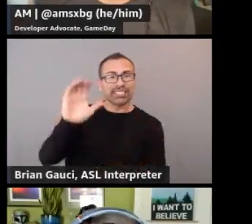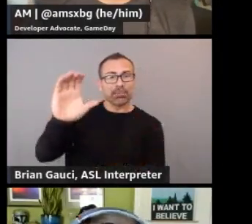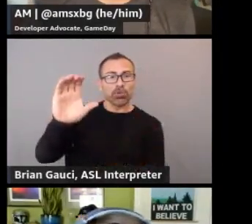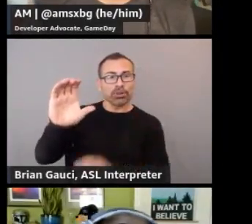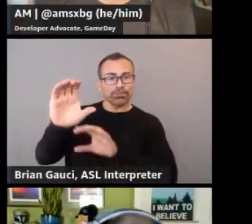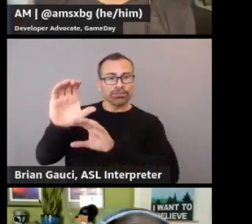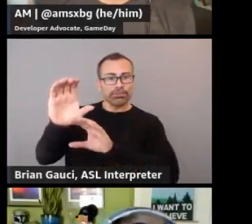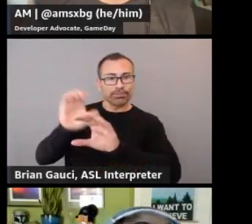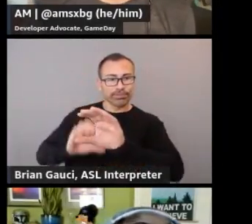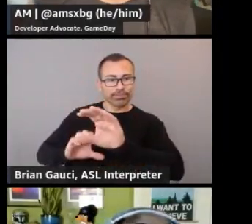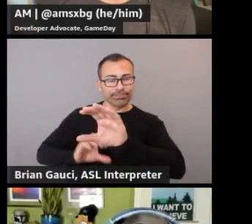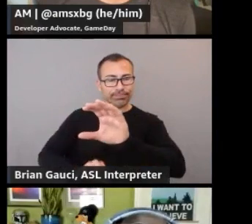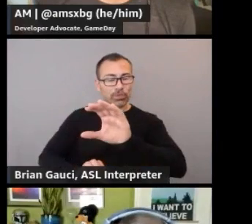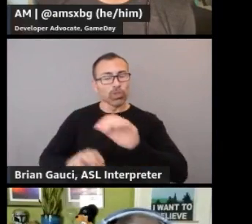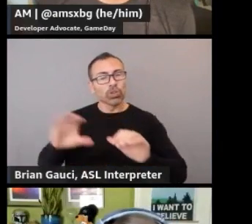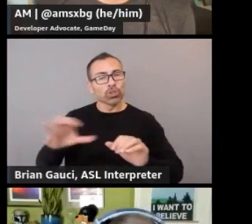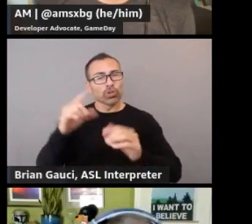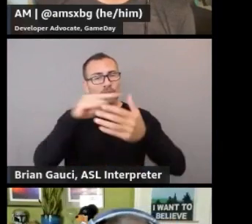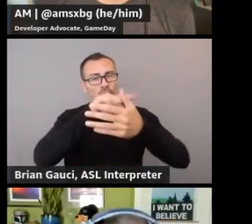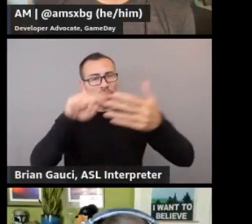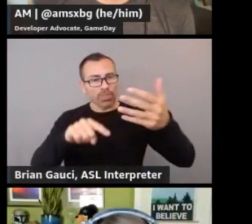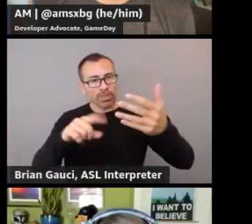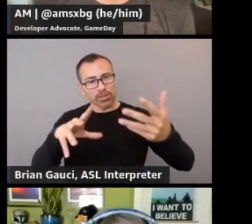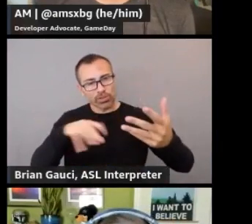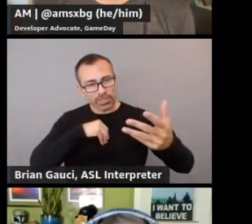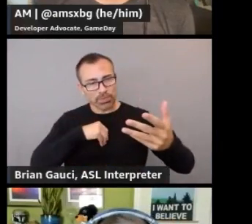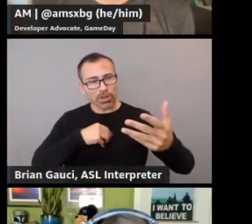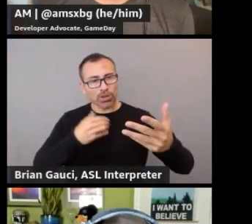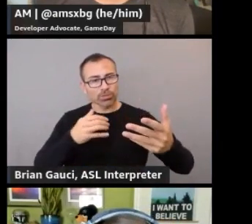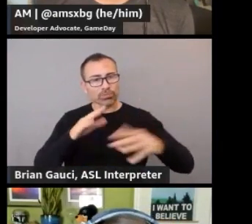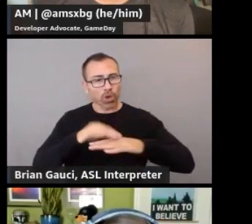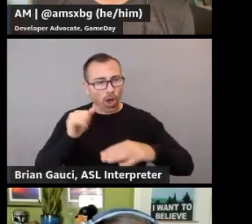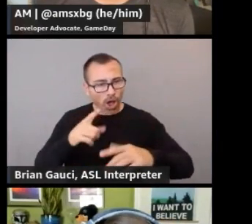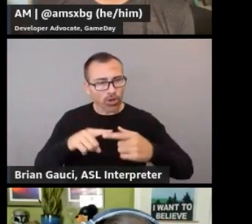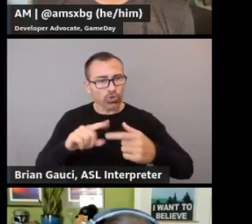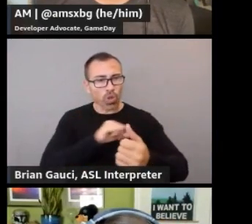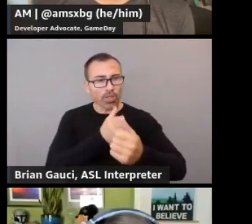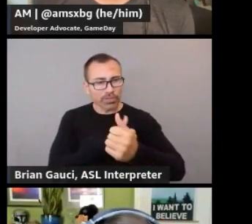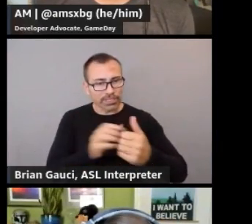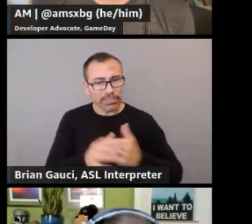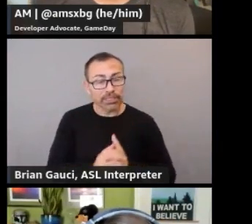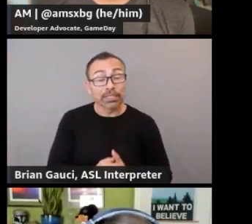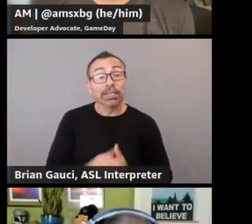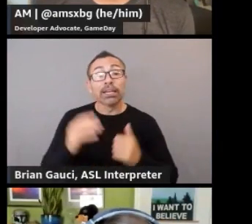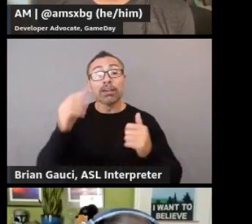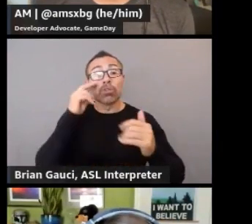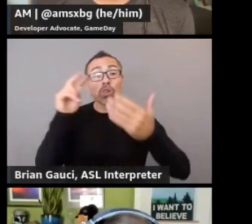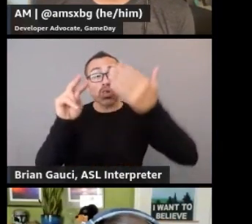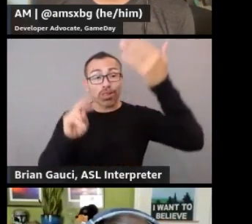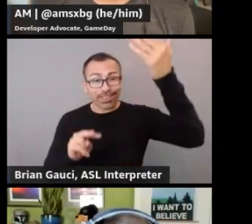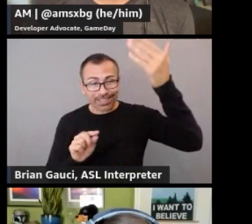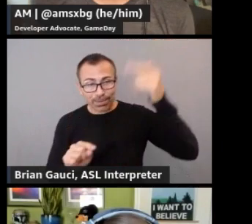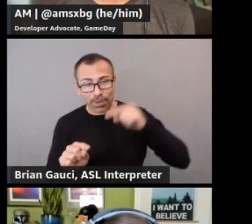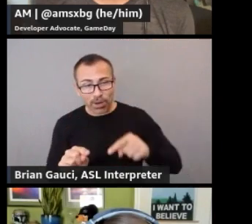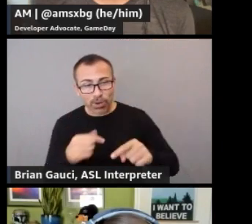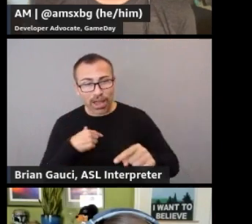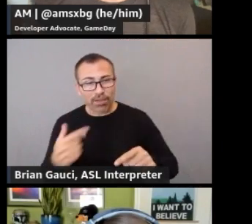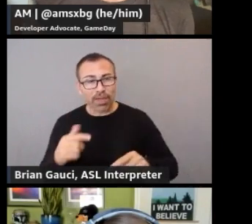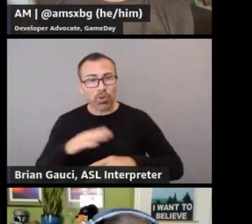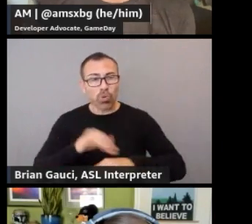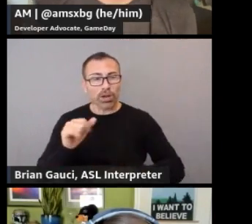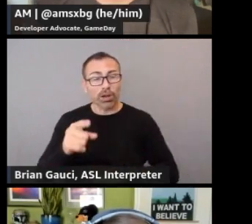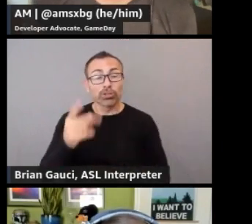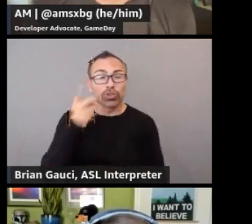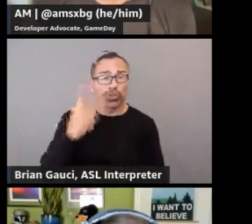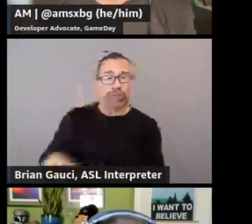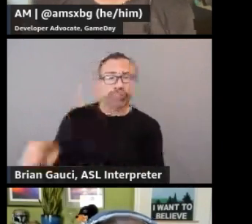authorization request. If I come here to the bottom, this is that one call. Here are those logging messages that we've been seeing. And